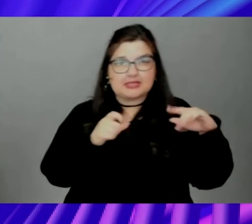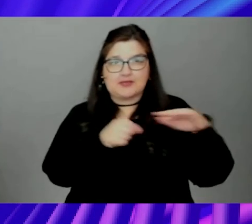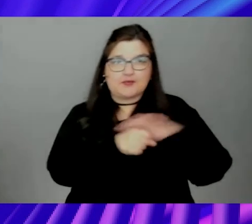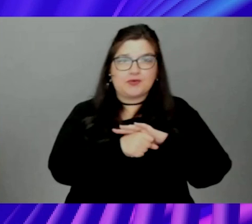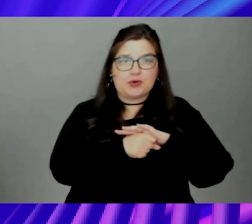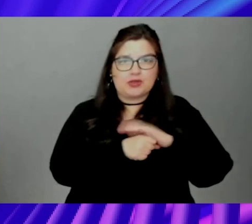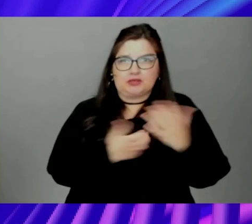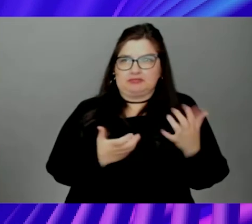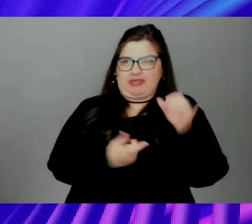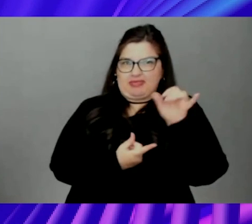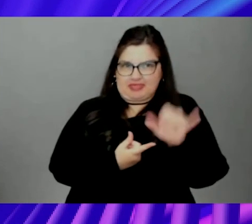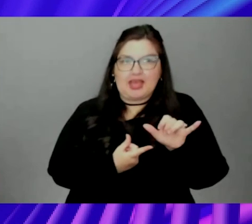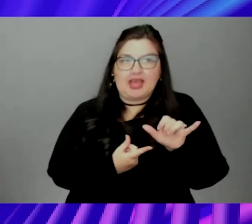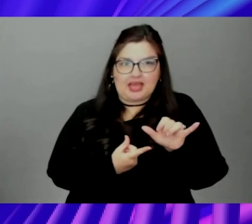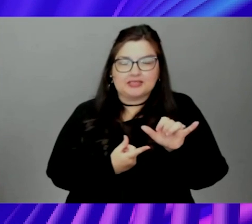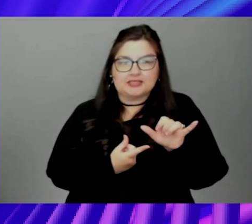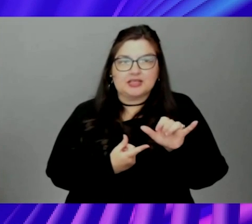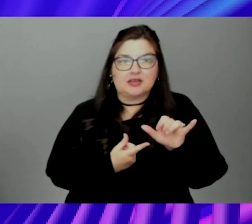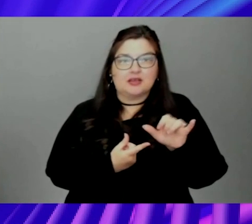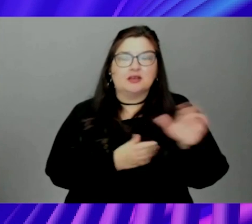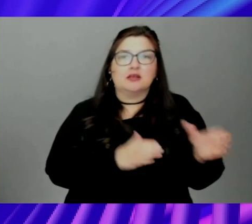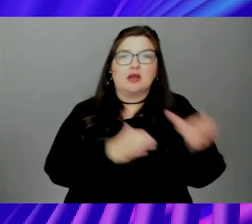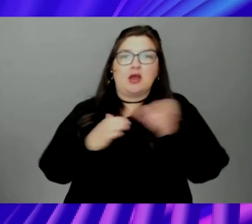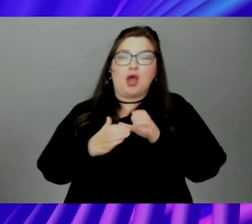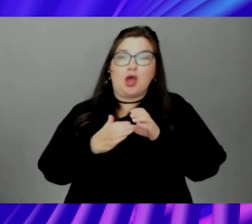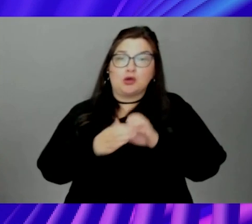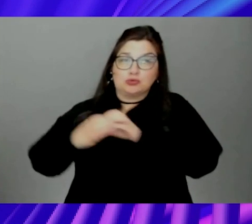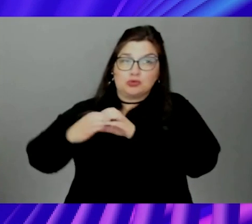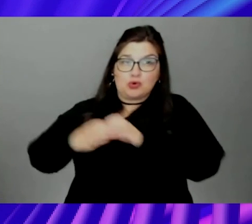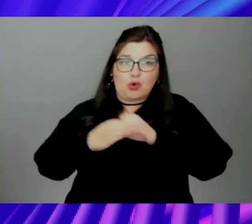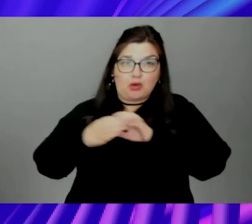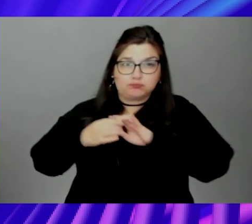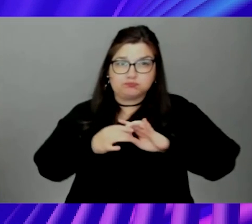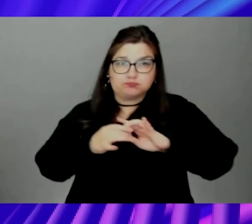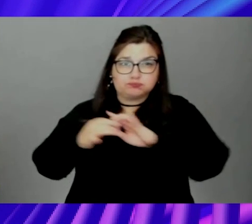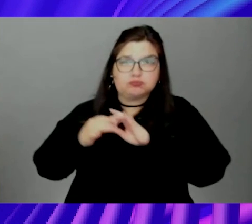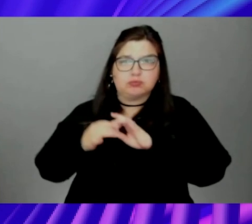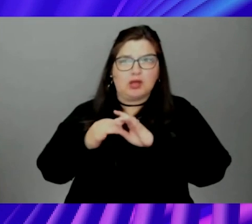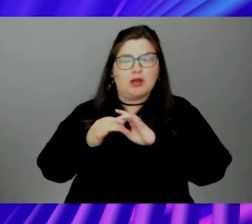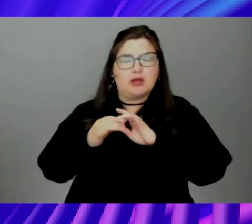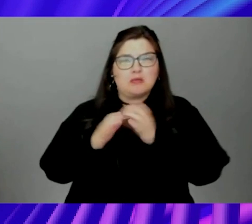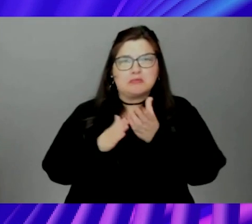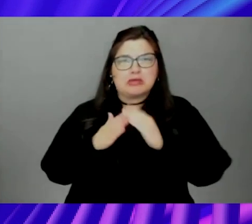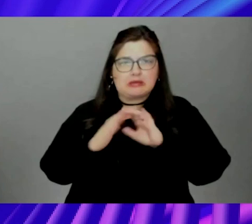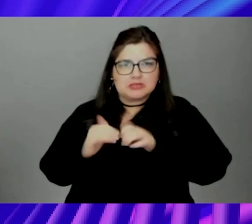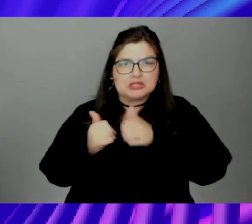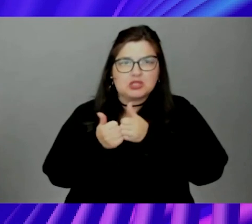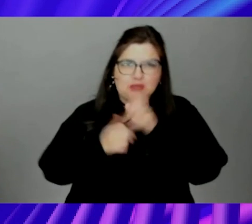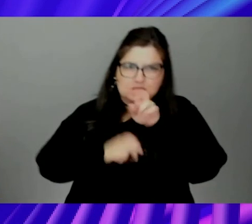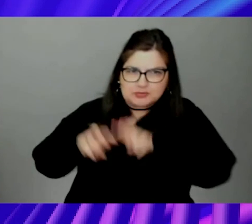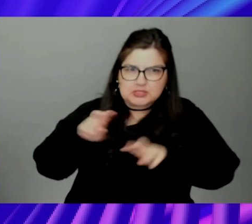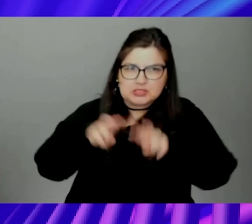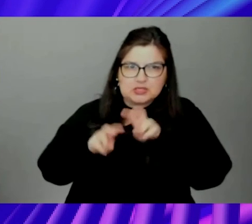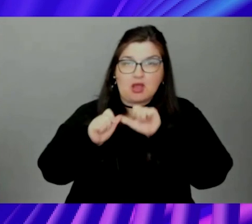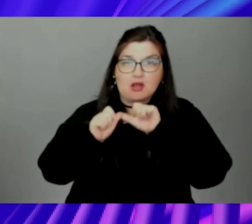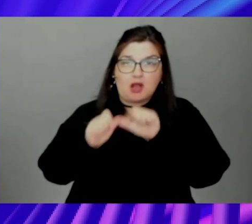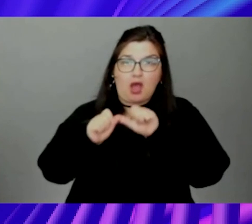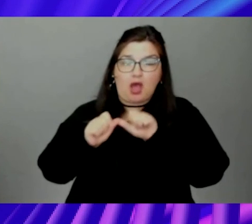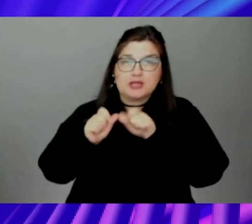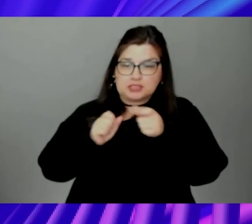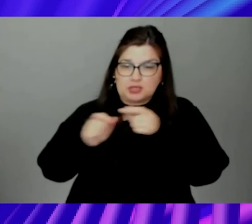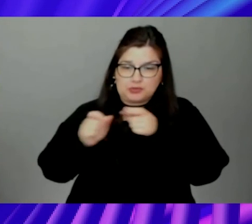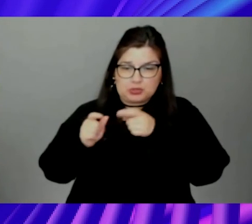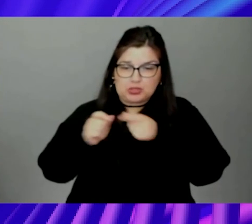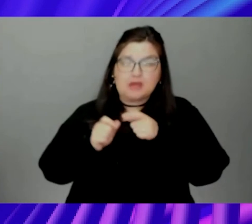about choreography, on the other hand, the monitoring observability becomes a little bit of a challenge, because there is constant communication between these microservices by